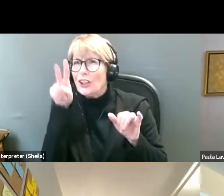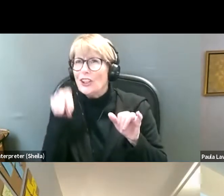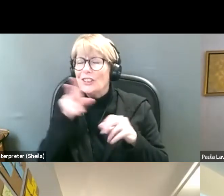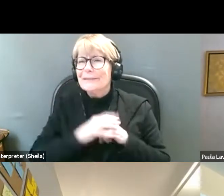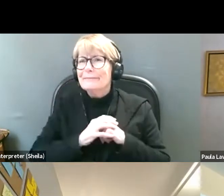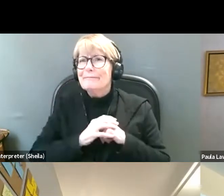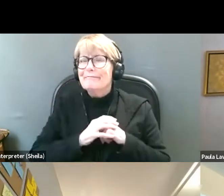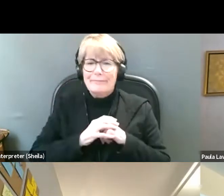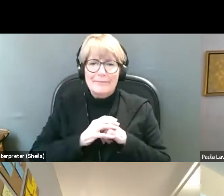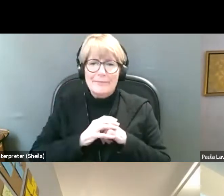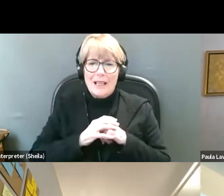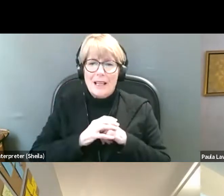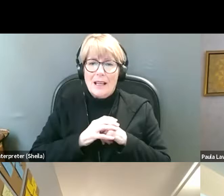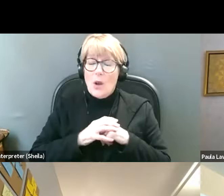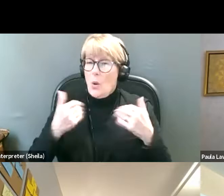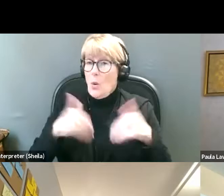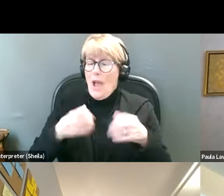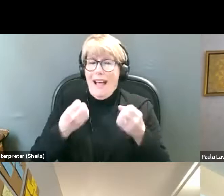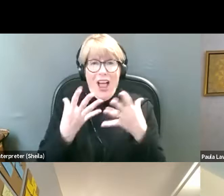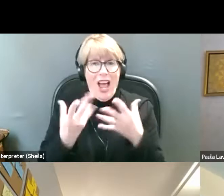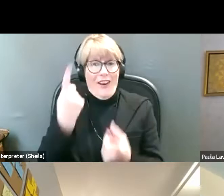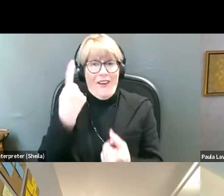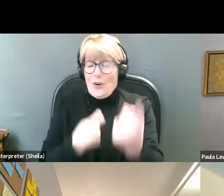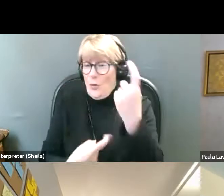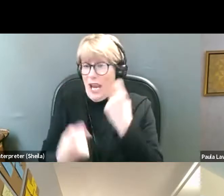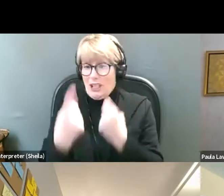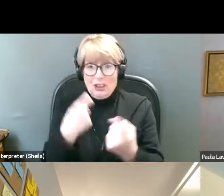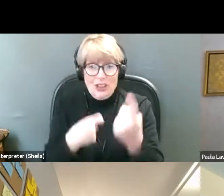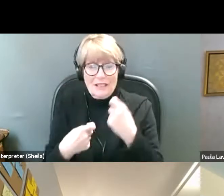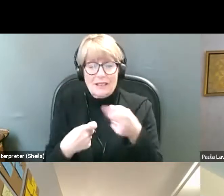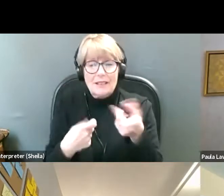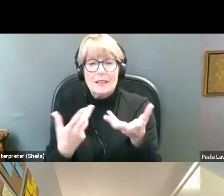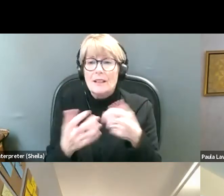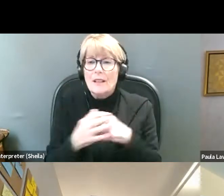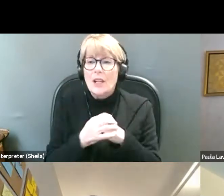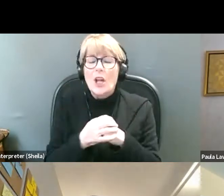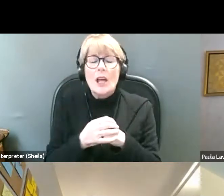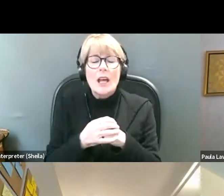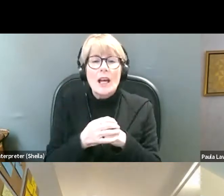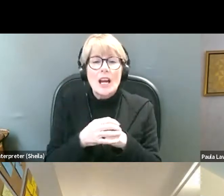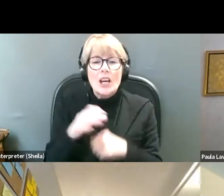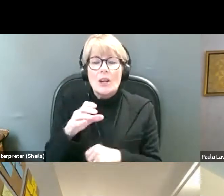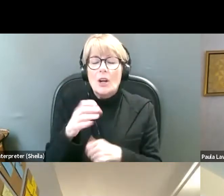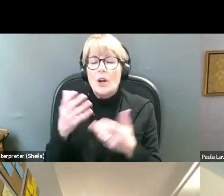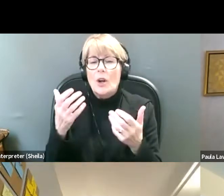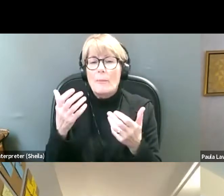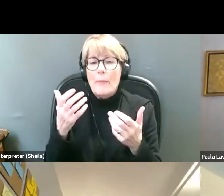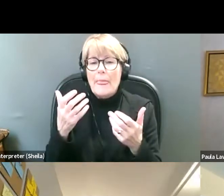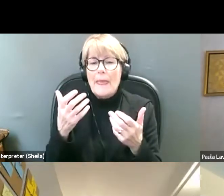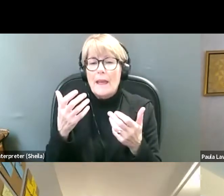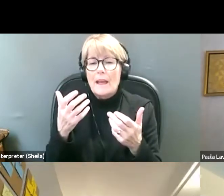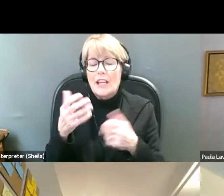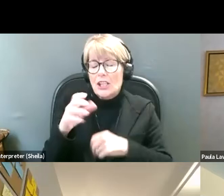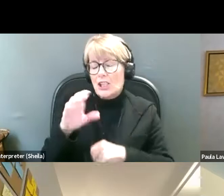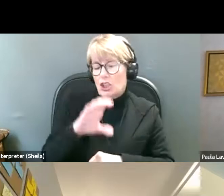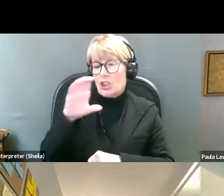since we're getting a lot of questions. Which Chicago alderman are most interested in